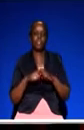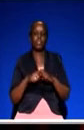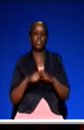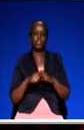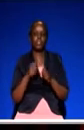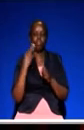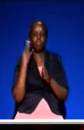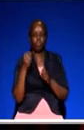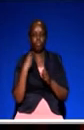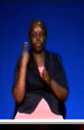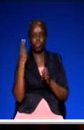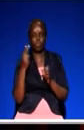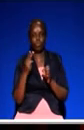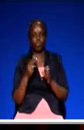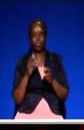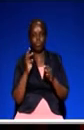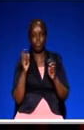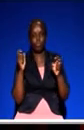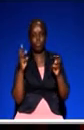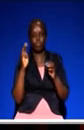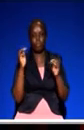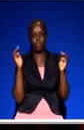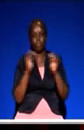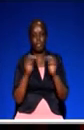physics lesson on magnetism.